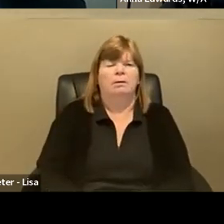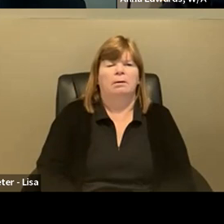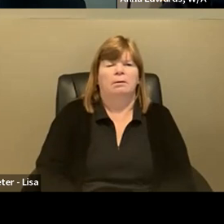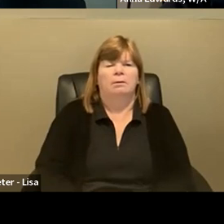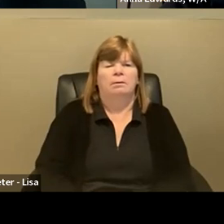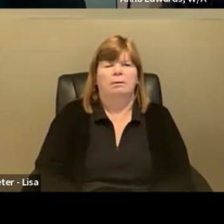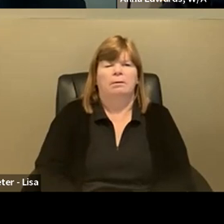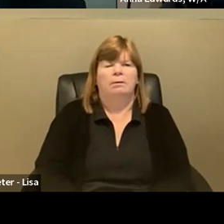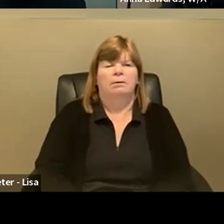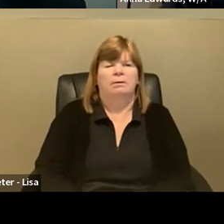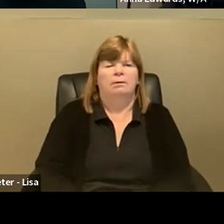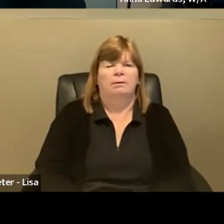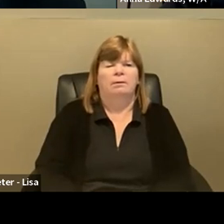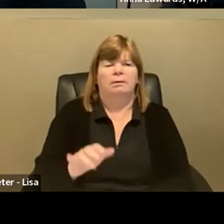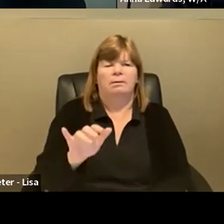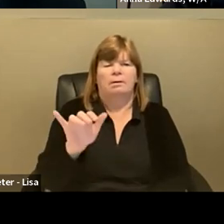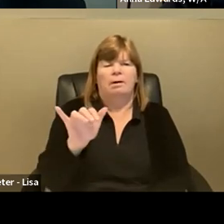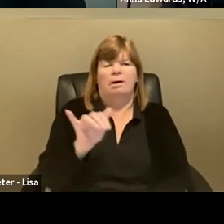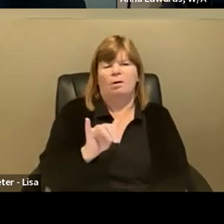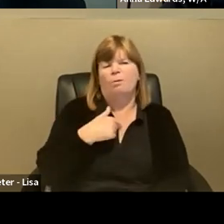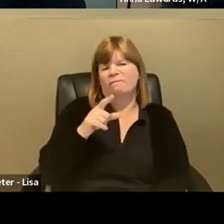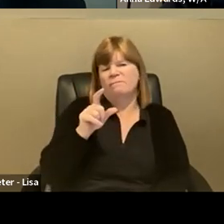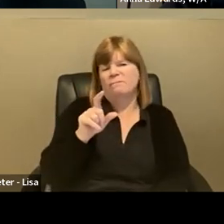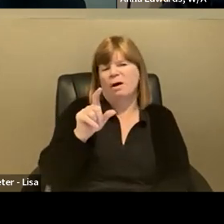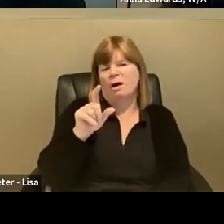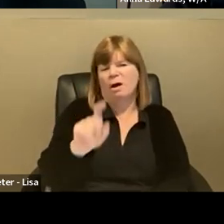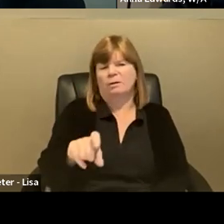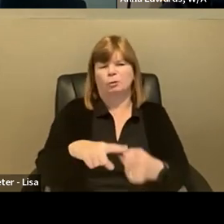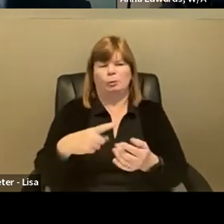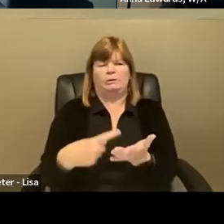have had to have conversations about